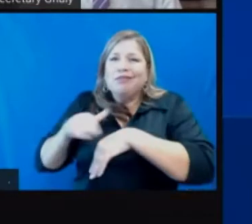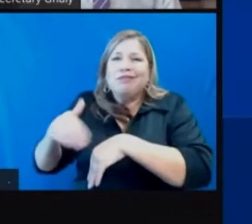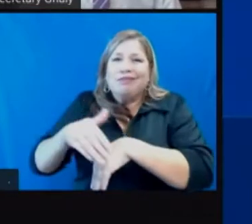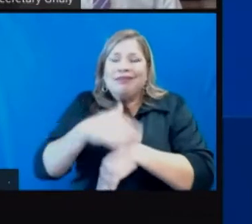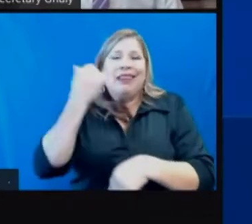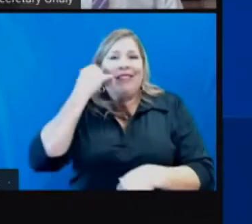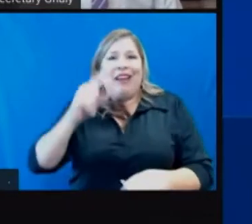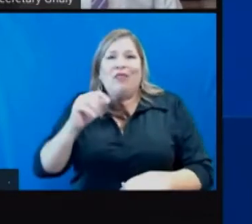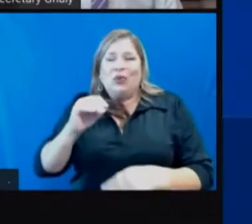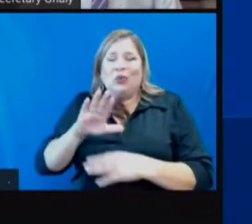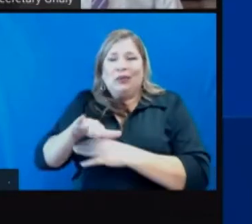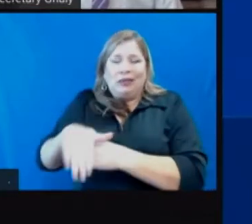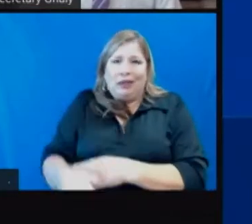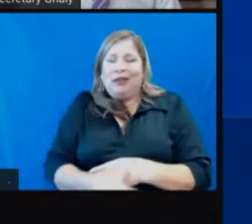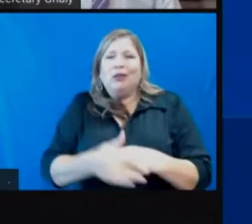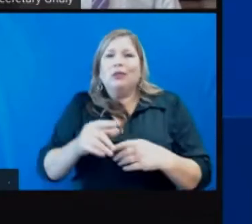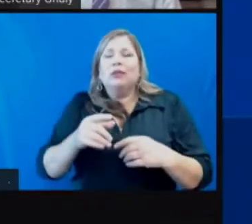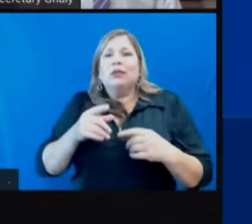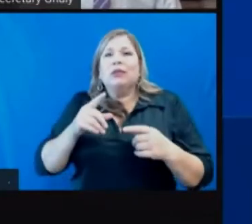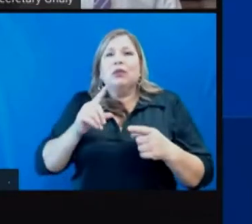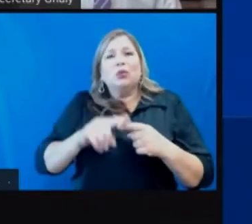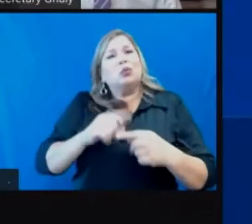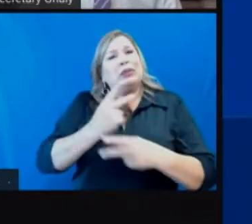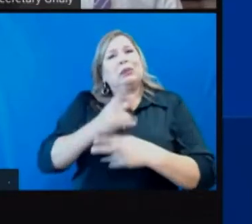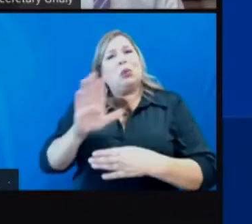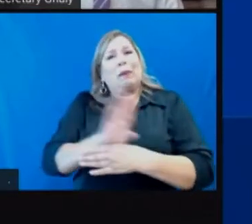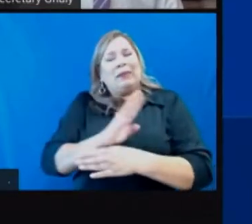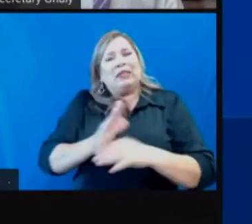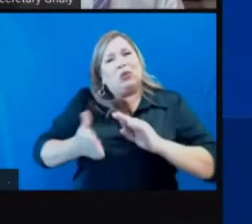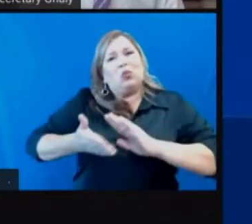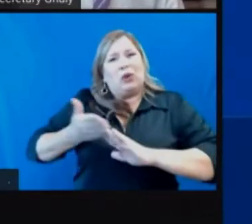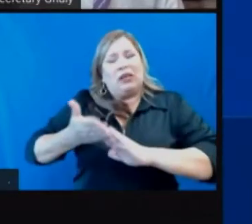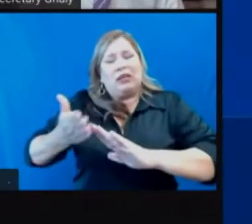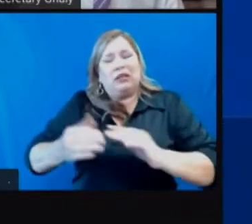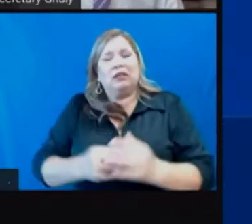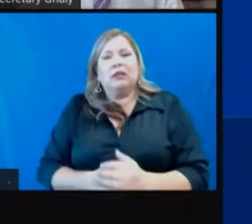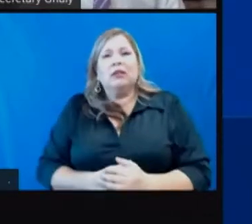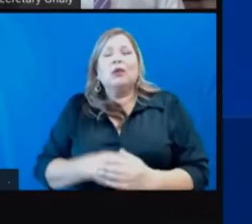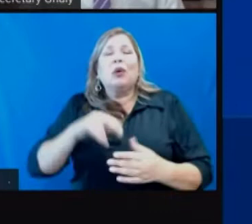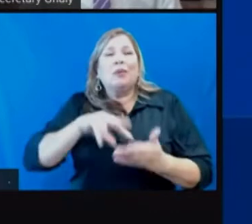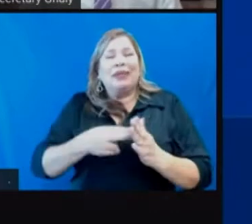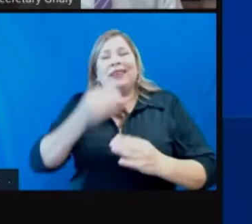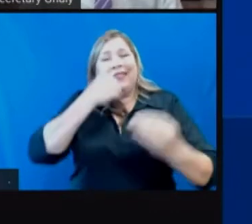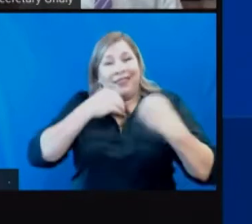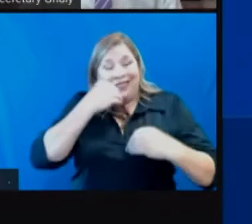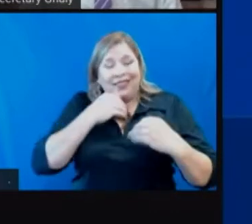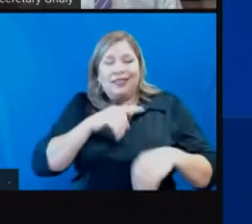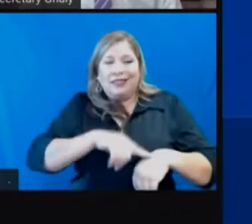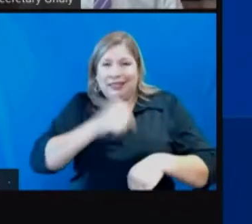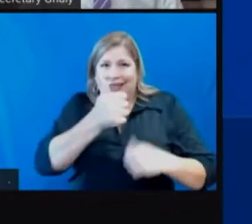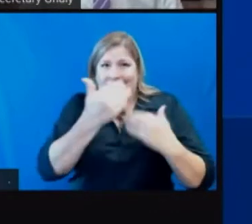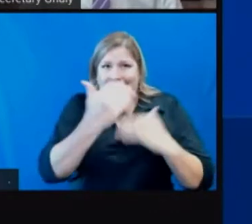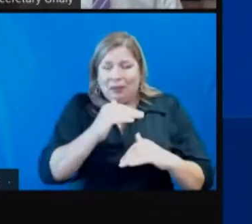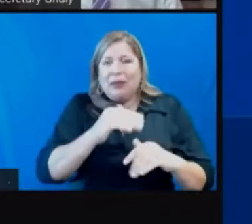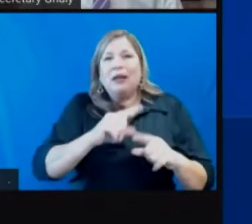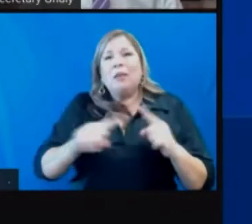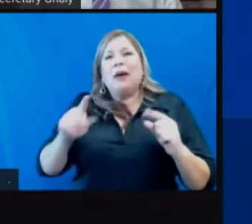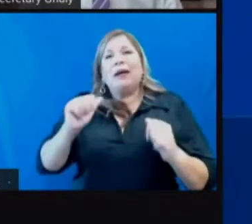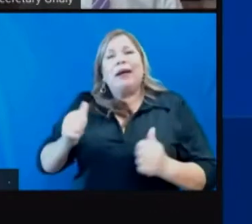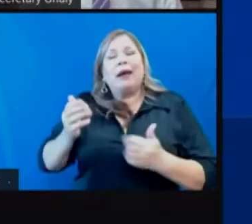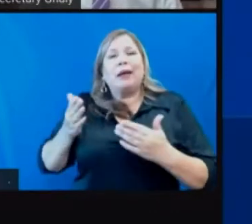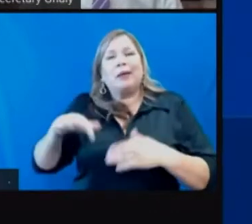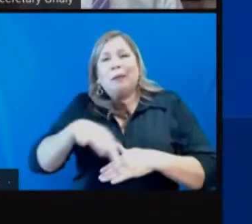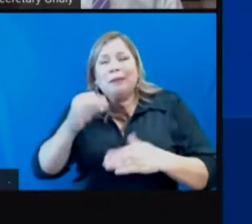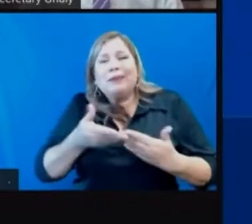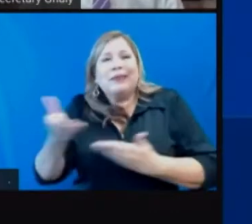an opportunity to keep some amount of business going. And why are we doing this and what are we